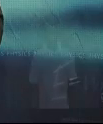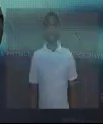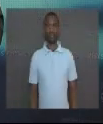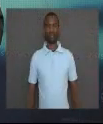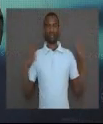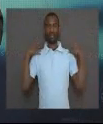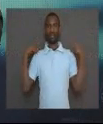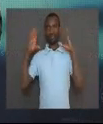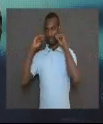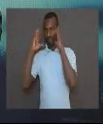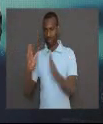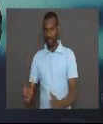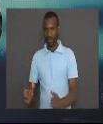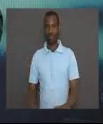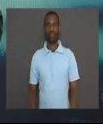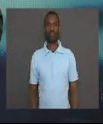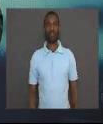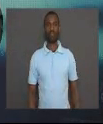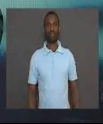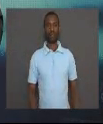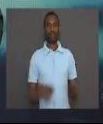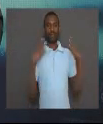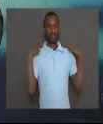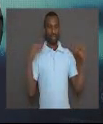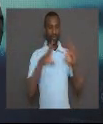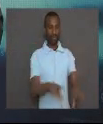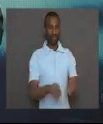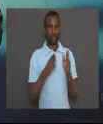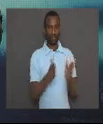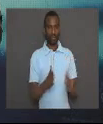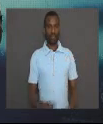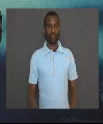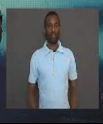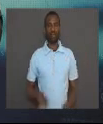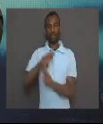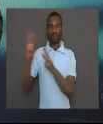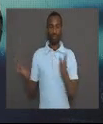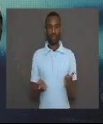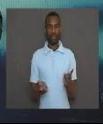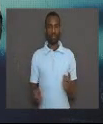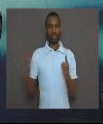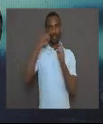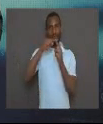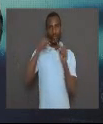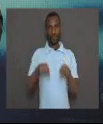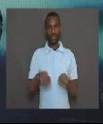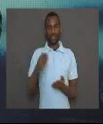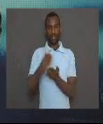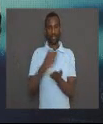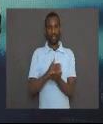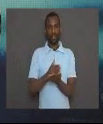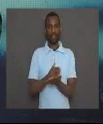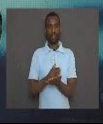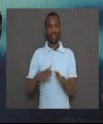Hello, teacher. Hello, students. Welcome to today's lesson